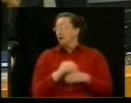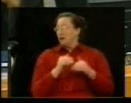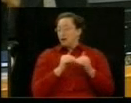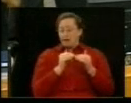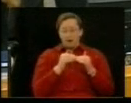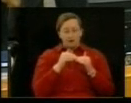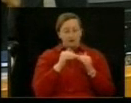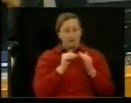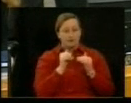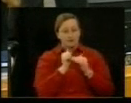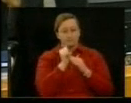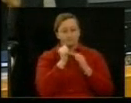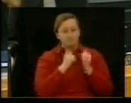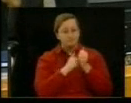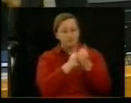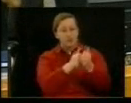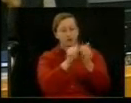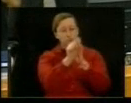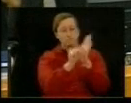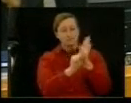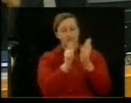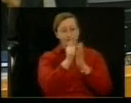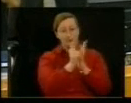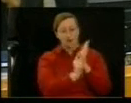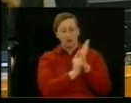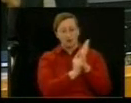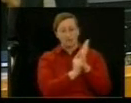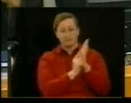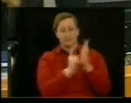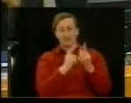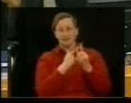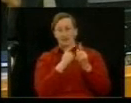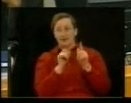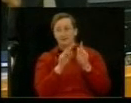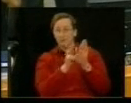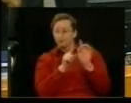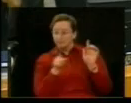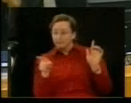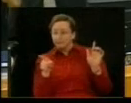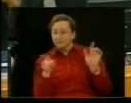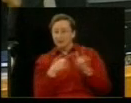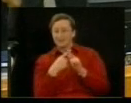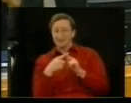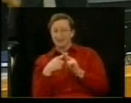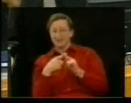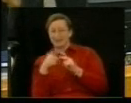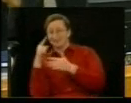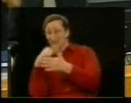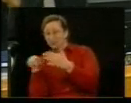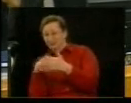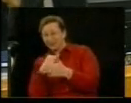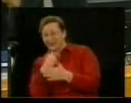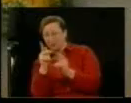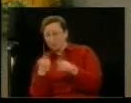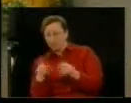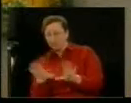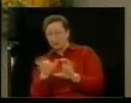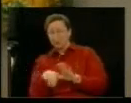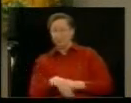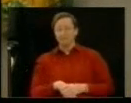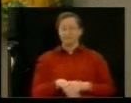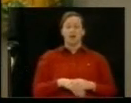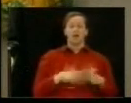law, we're doing things that we criticize other people for doing. Well, here's a question that I've